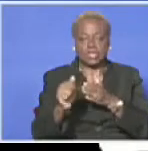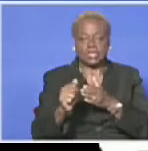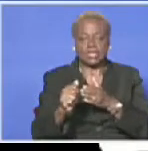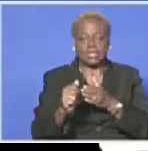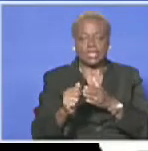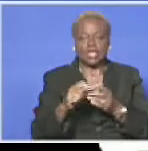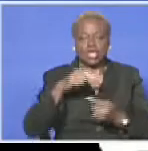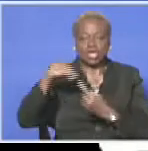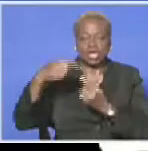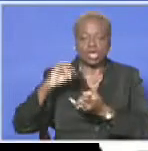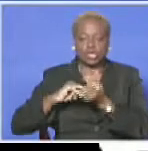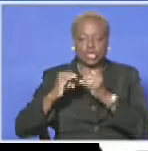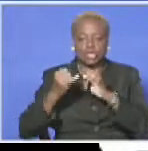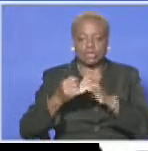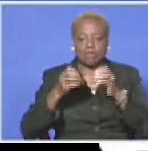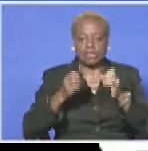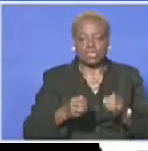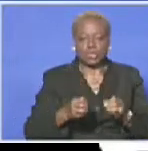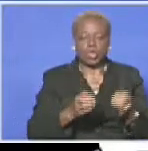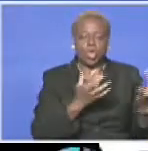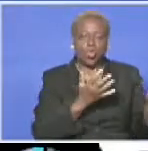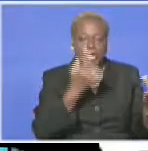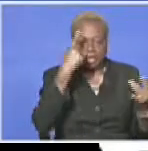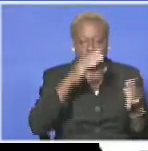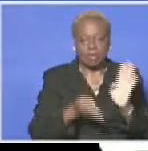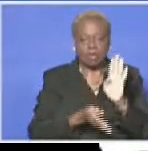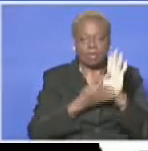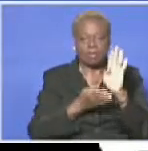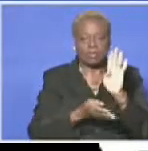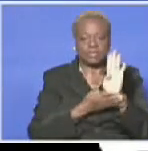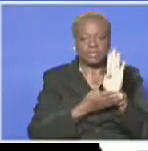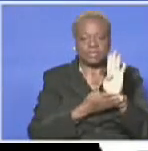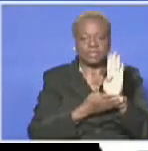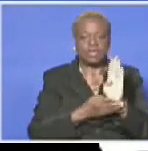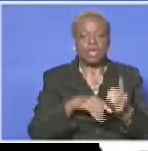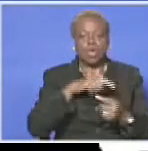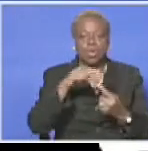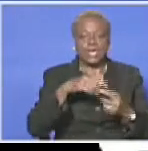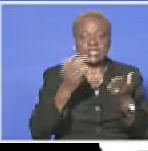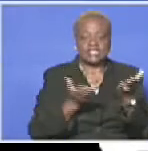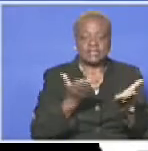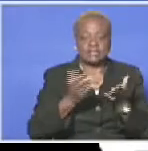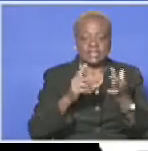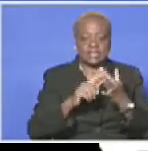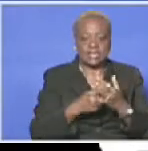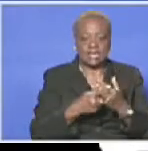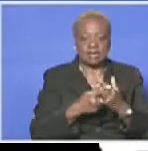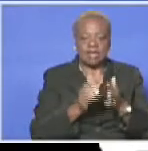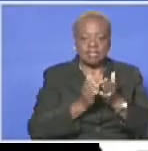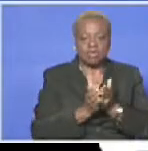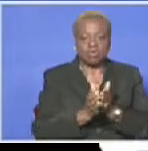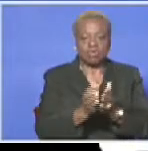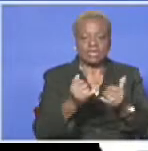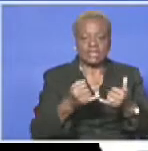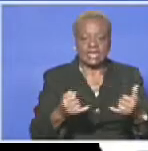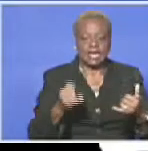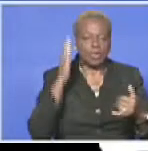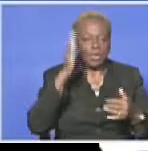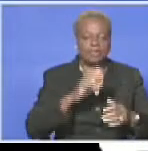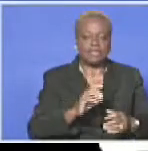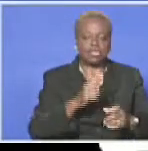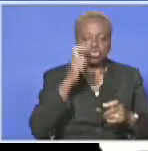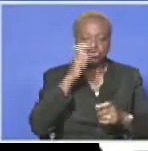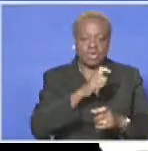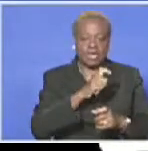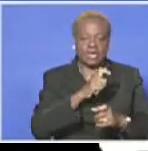reboot. Officials caution, however, that when cruise services do resume, cruise lines will be enforcing their stiff safety